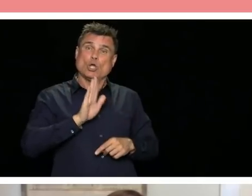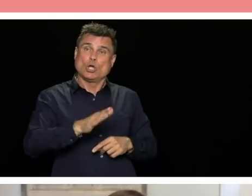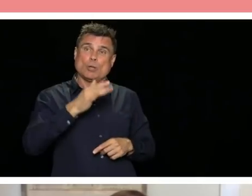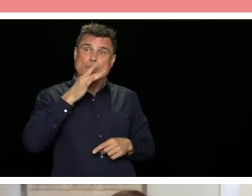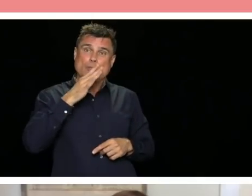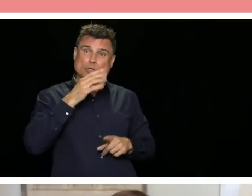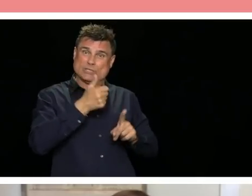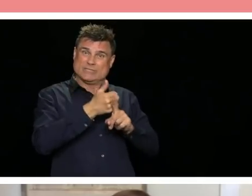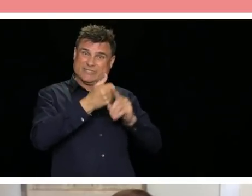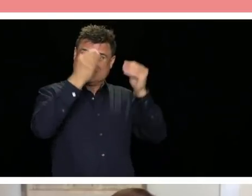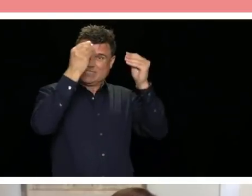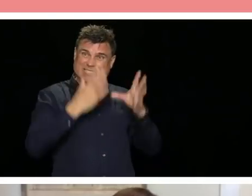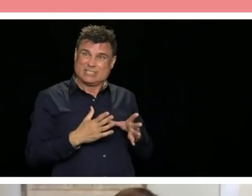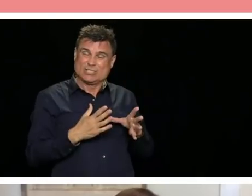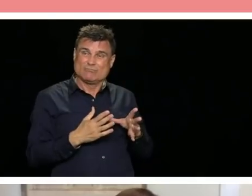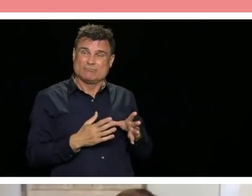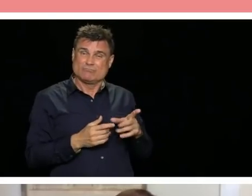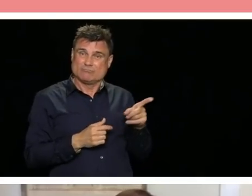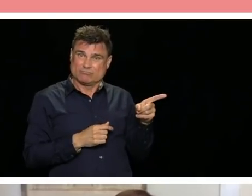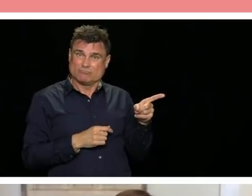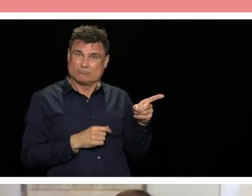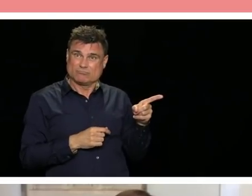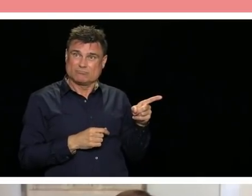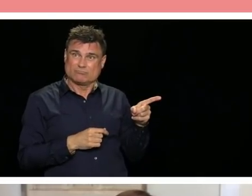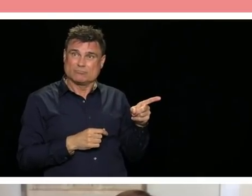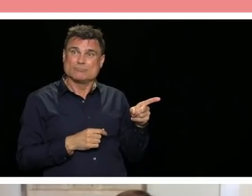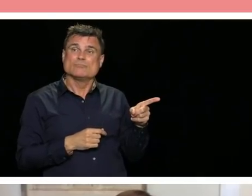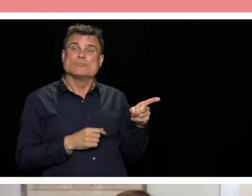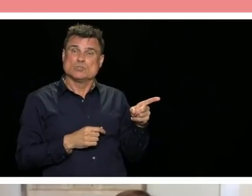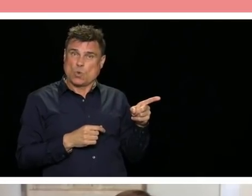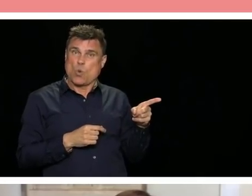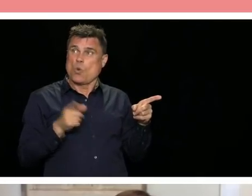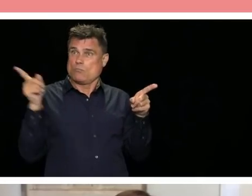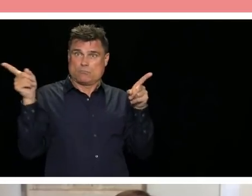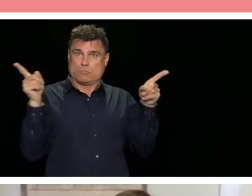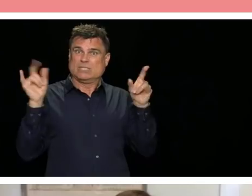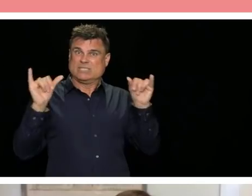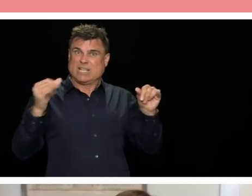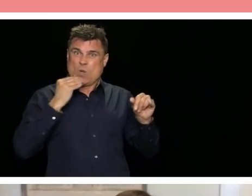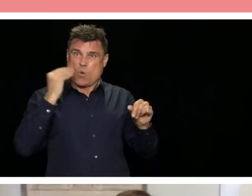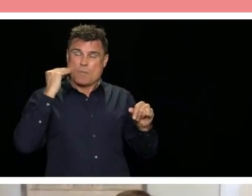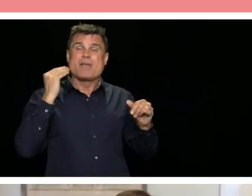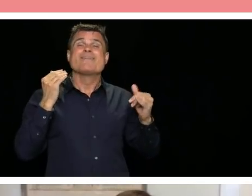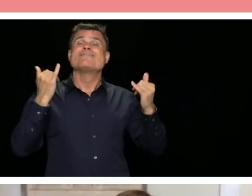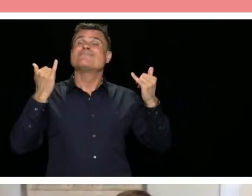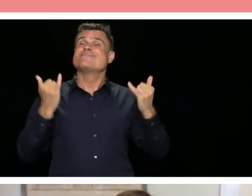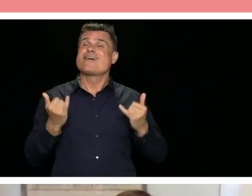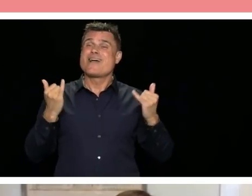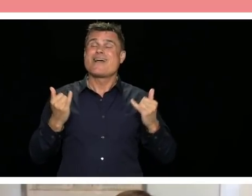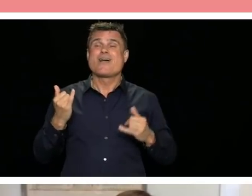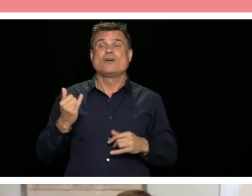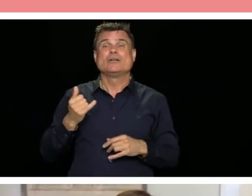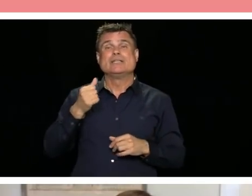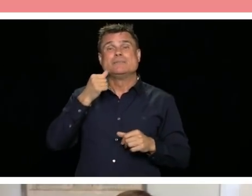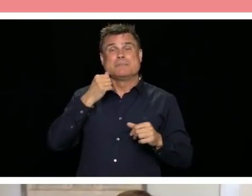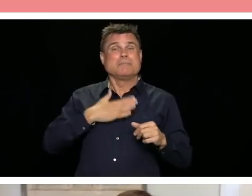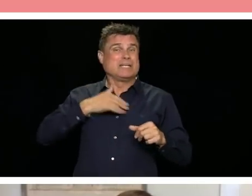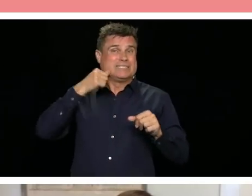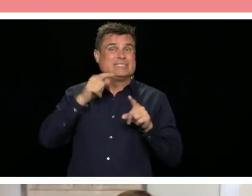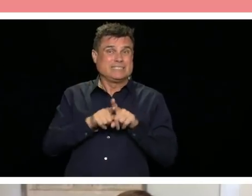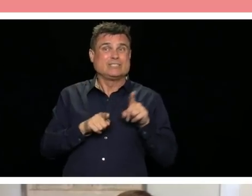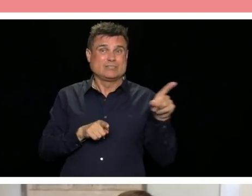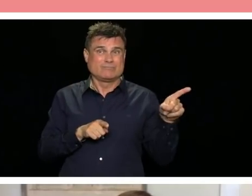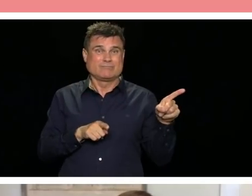parents, his grandparents, are trying to establish what the right thing to do is. When can he go and